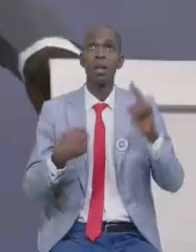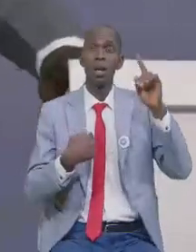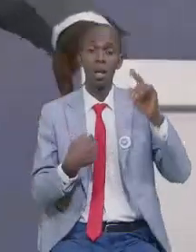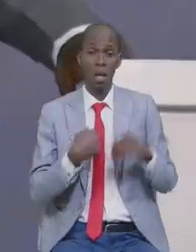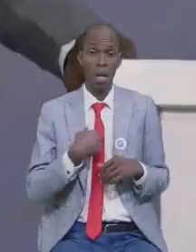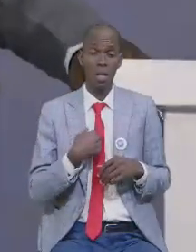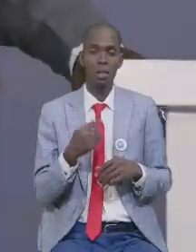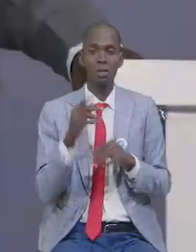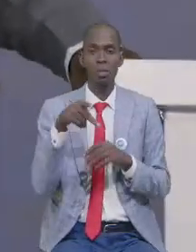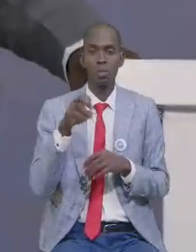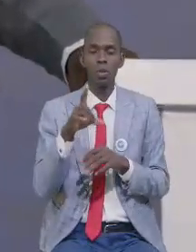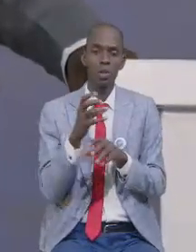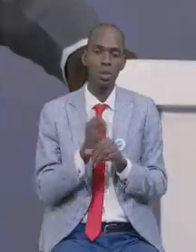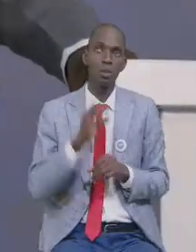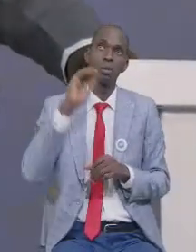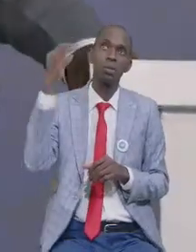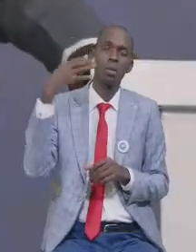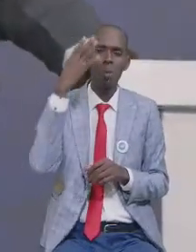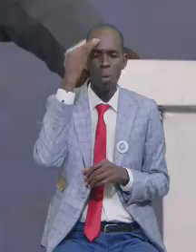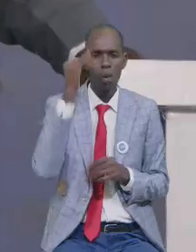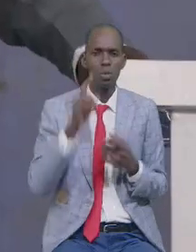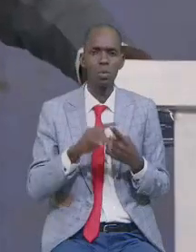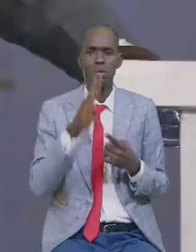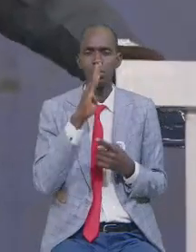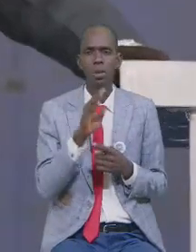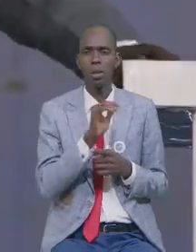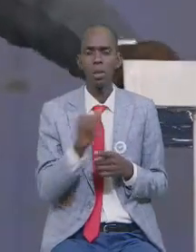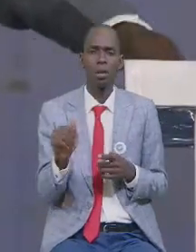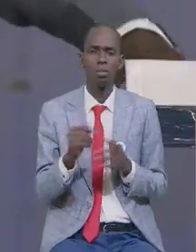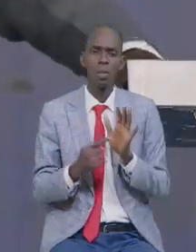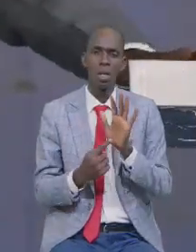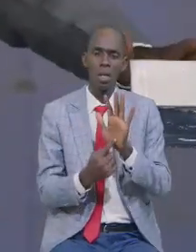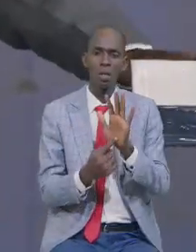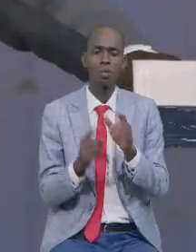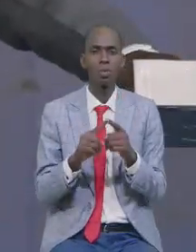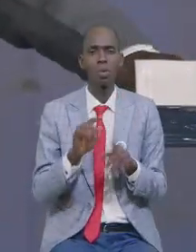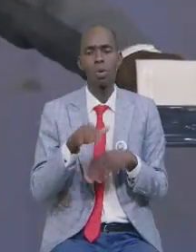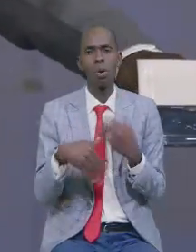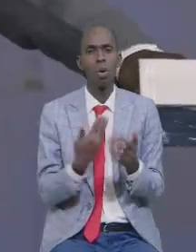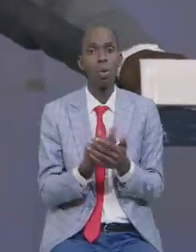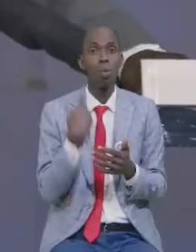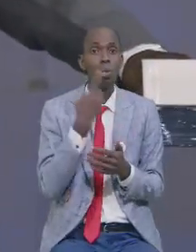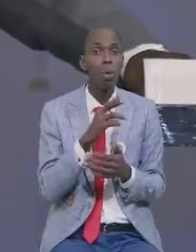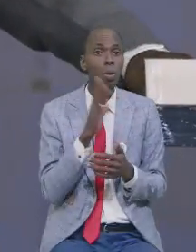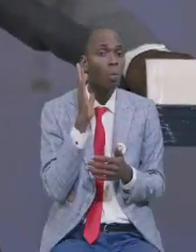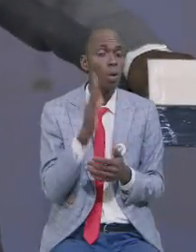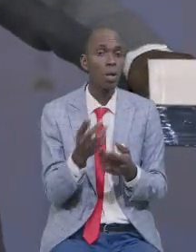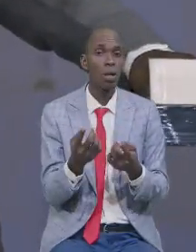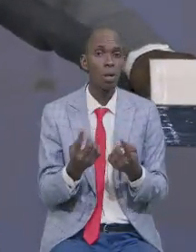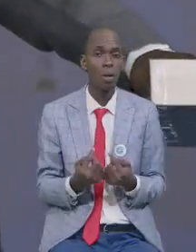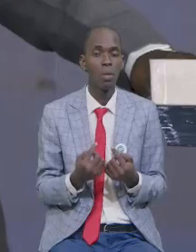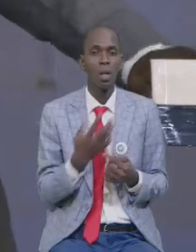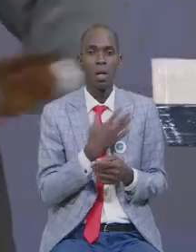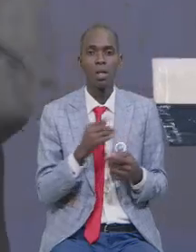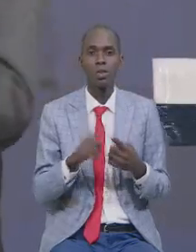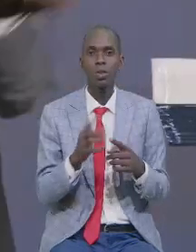mercy. Why? To be a pattern to those who will come, to receive grace and to receive life